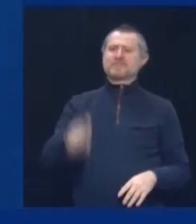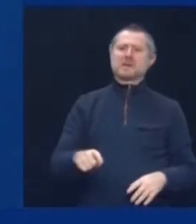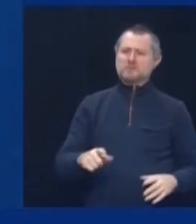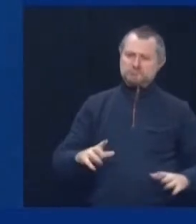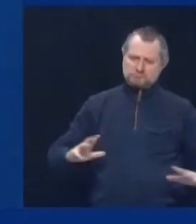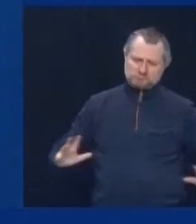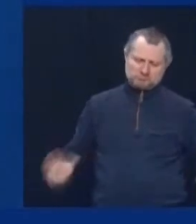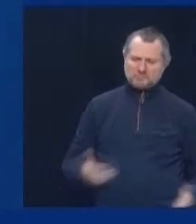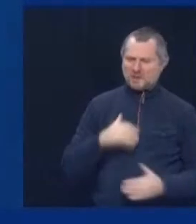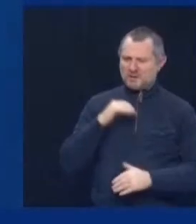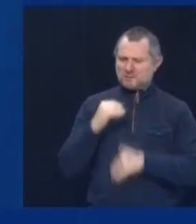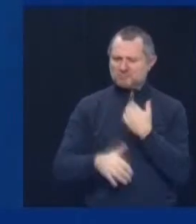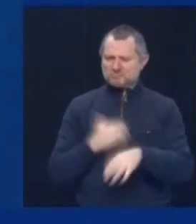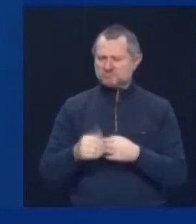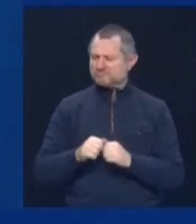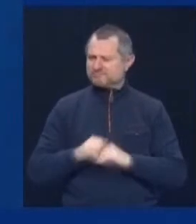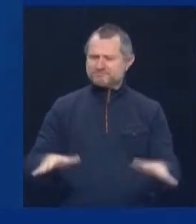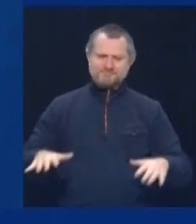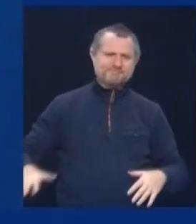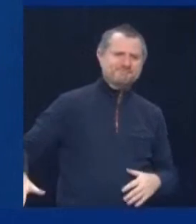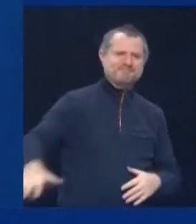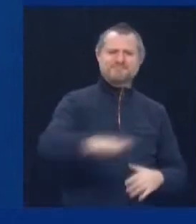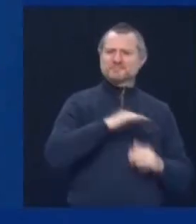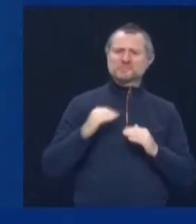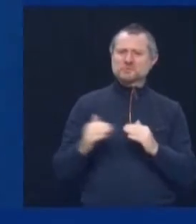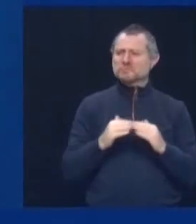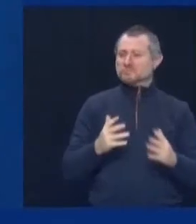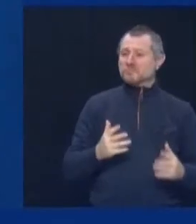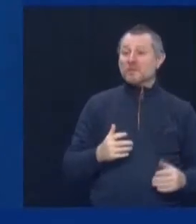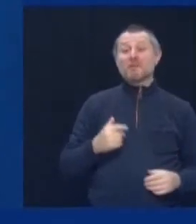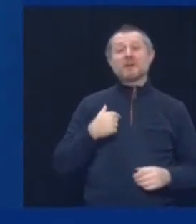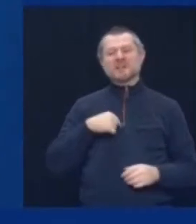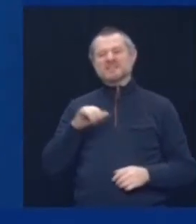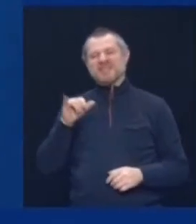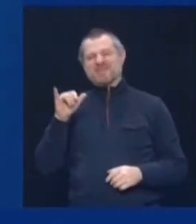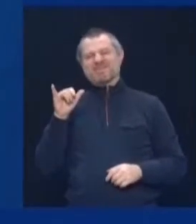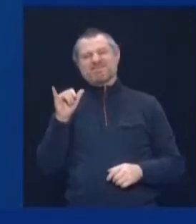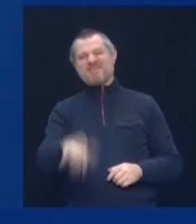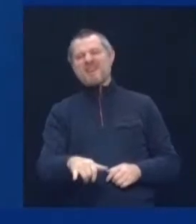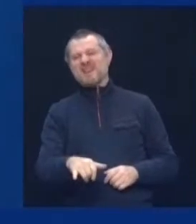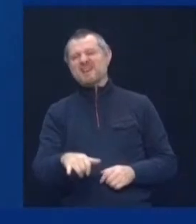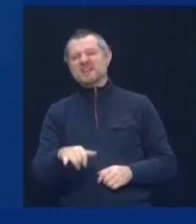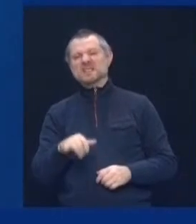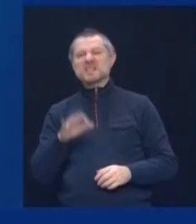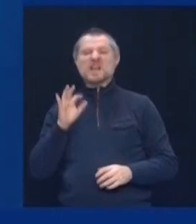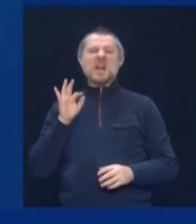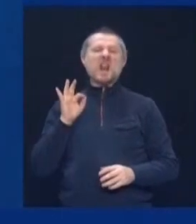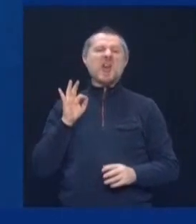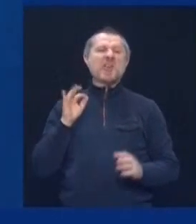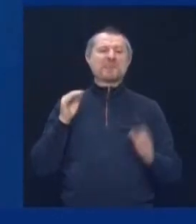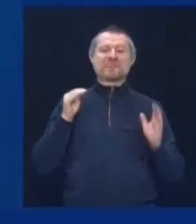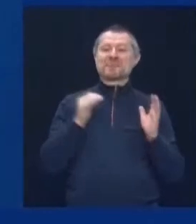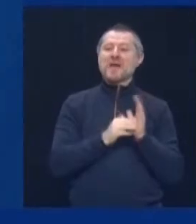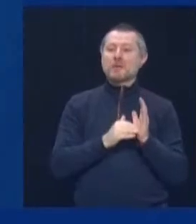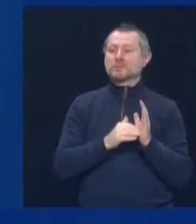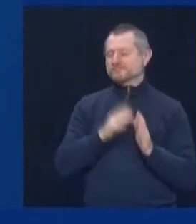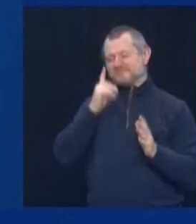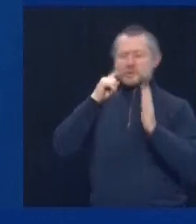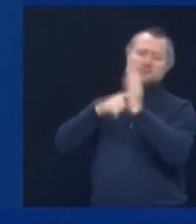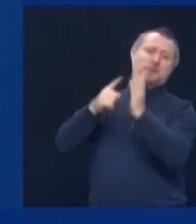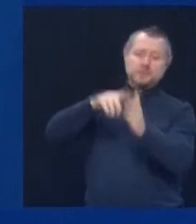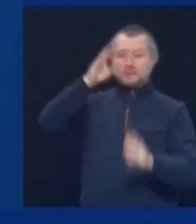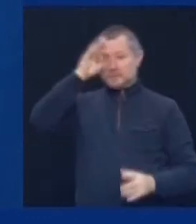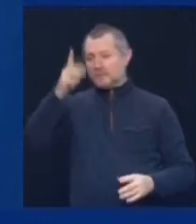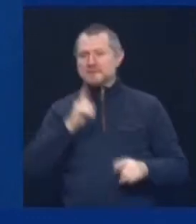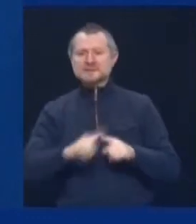and that is just 9,000 logistical pieces that have to work. That's trains,